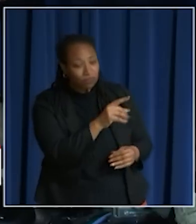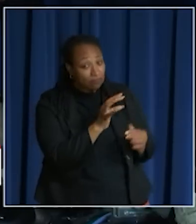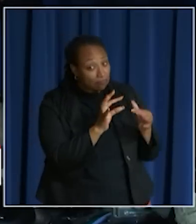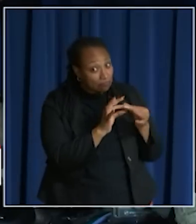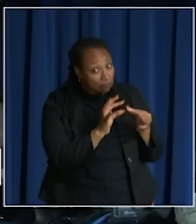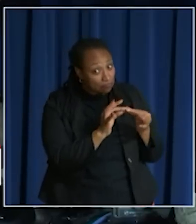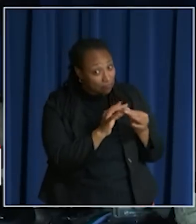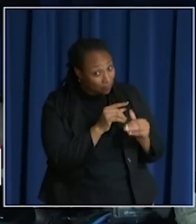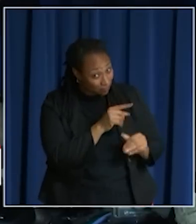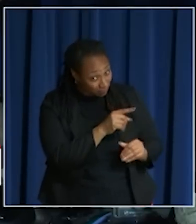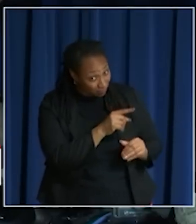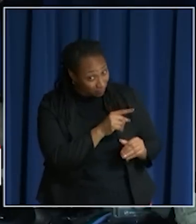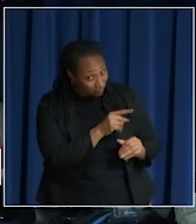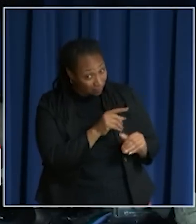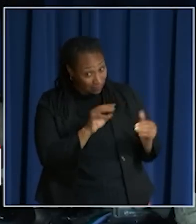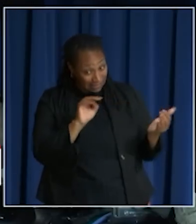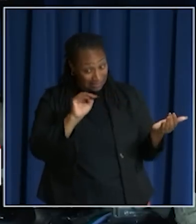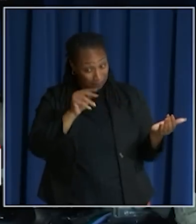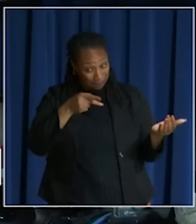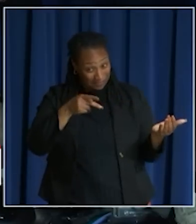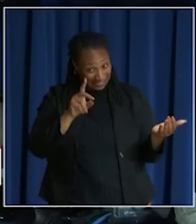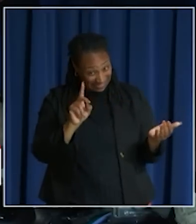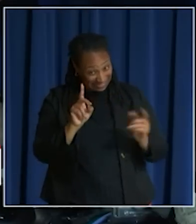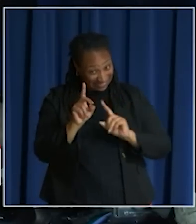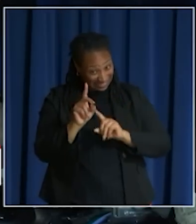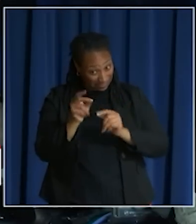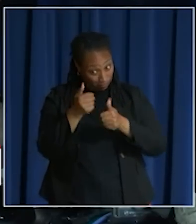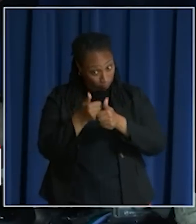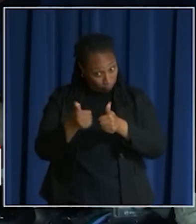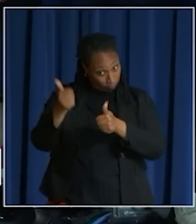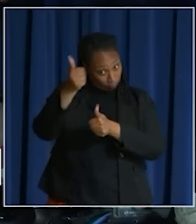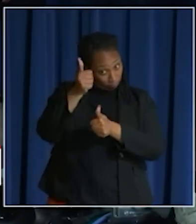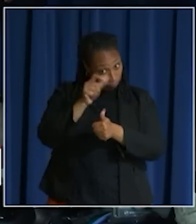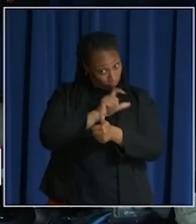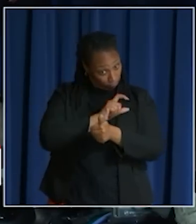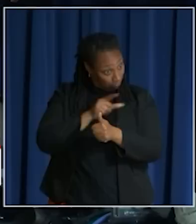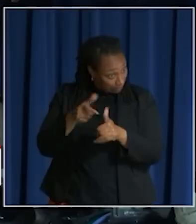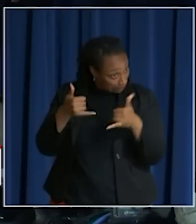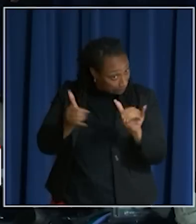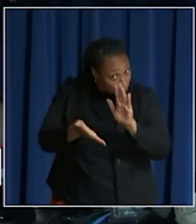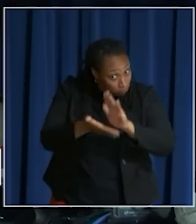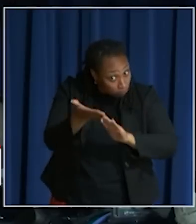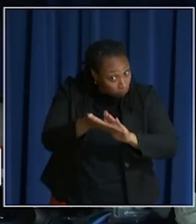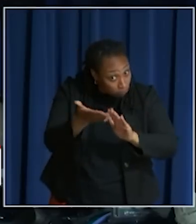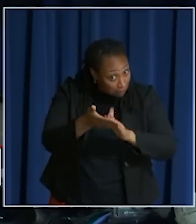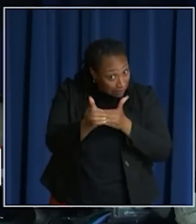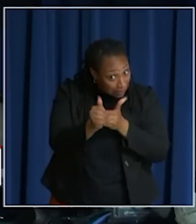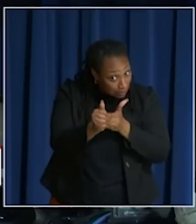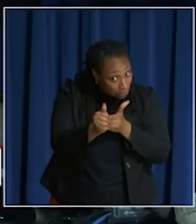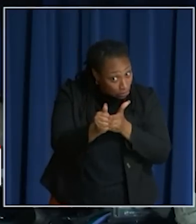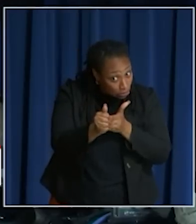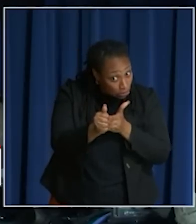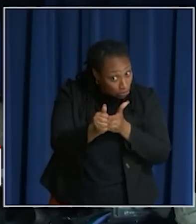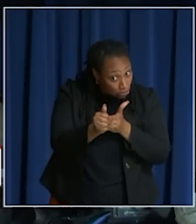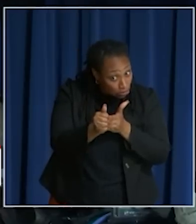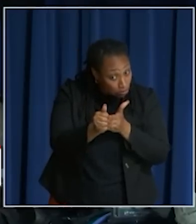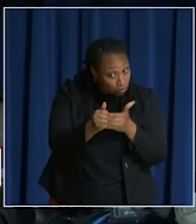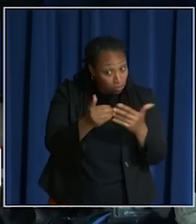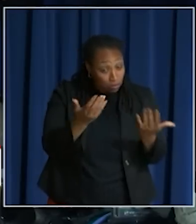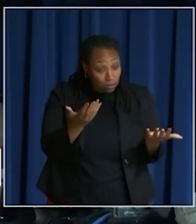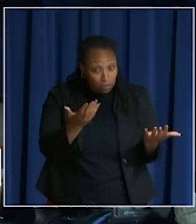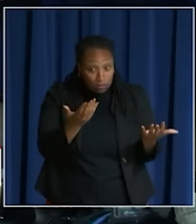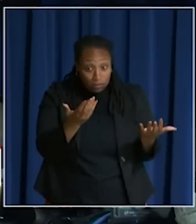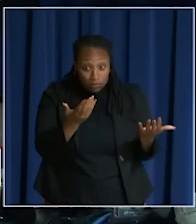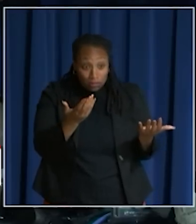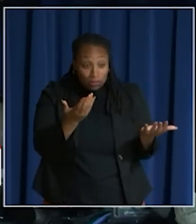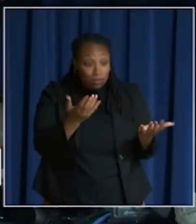and everything will run through the department. What will this look like on a day-to-day basis as it relates to what has transpired here? What can